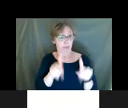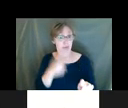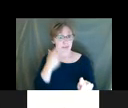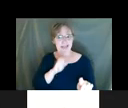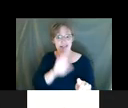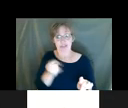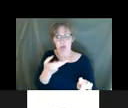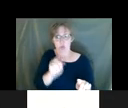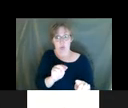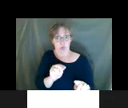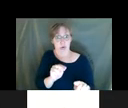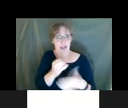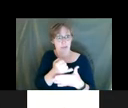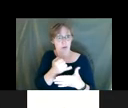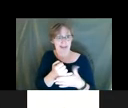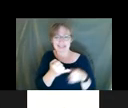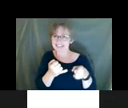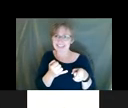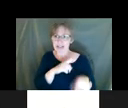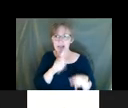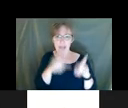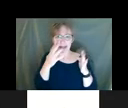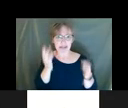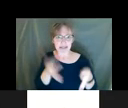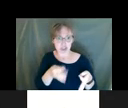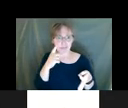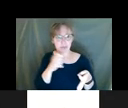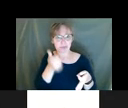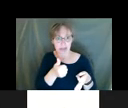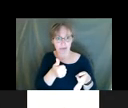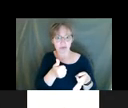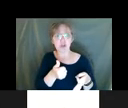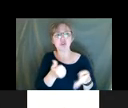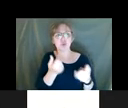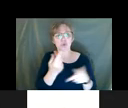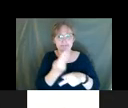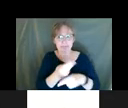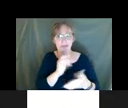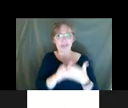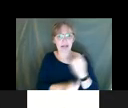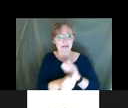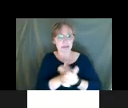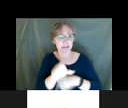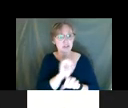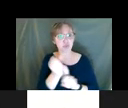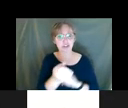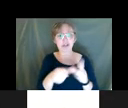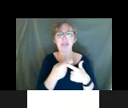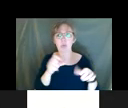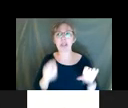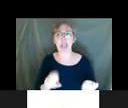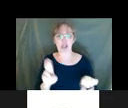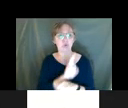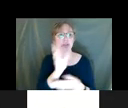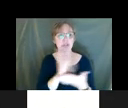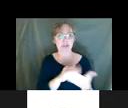of making the choices necessary to remove the endangered condition, the following interventions can be used to